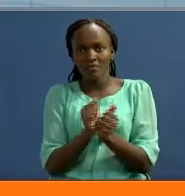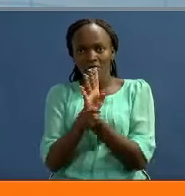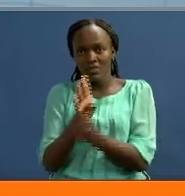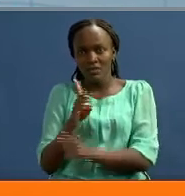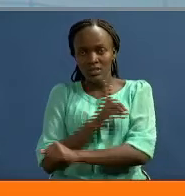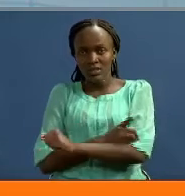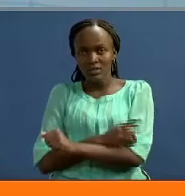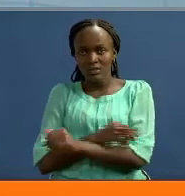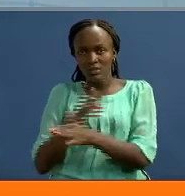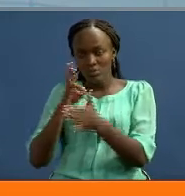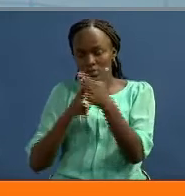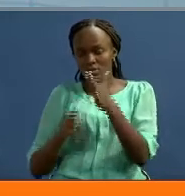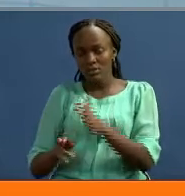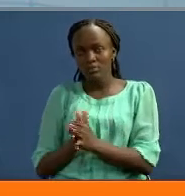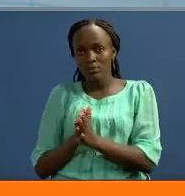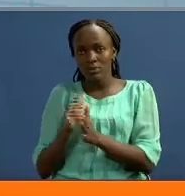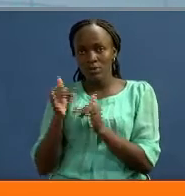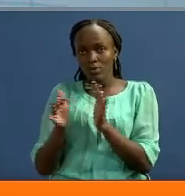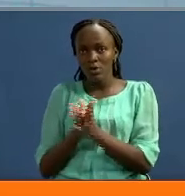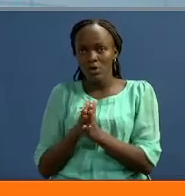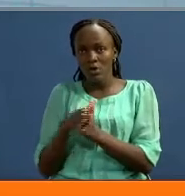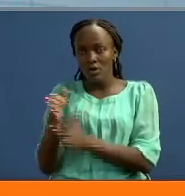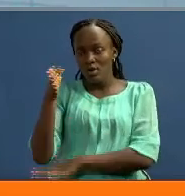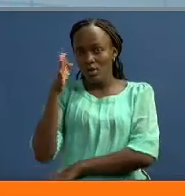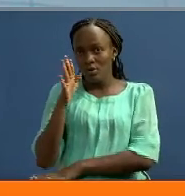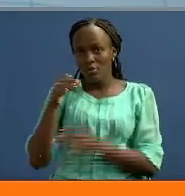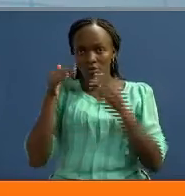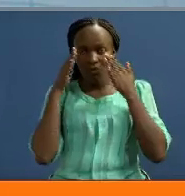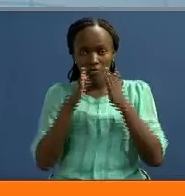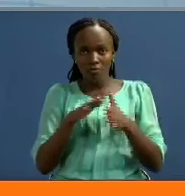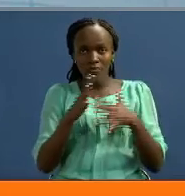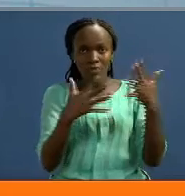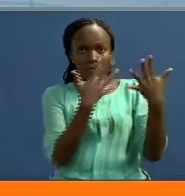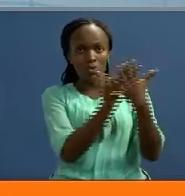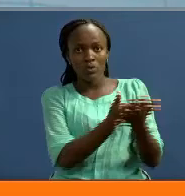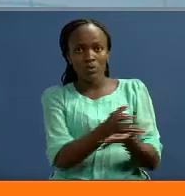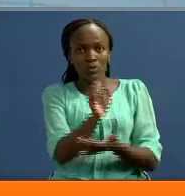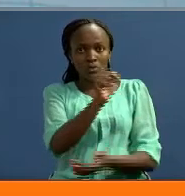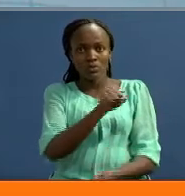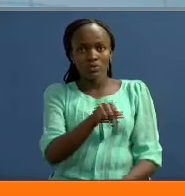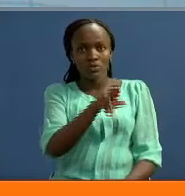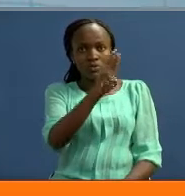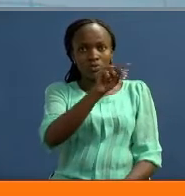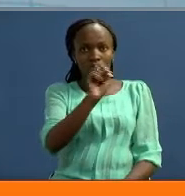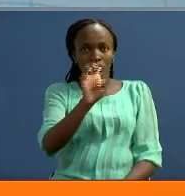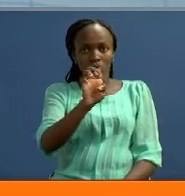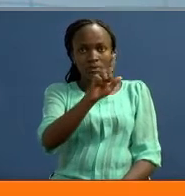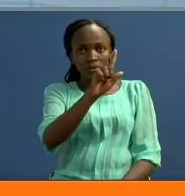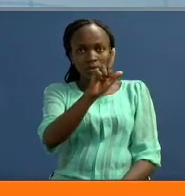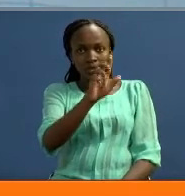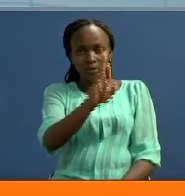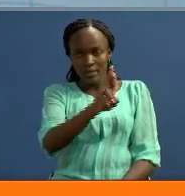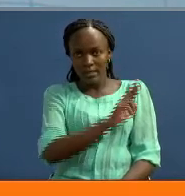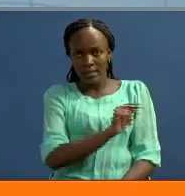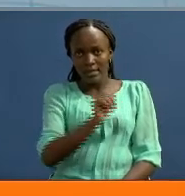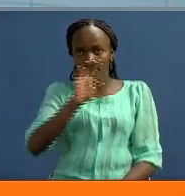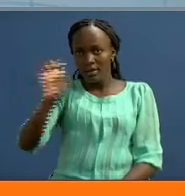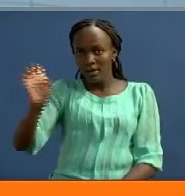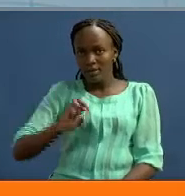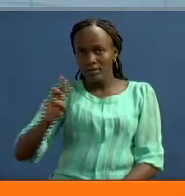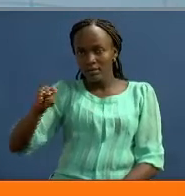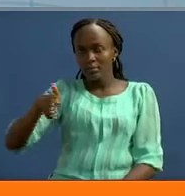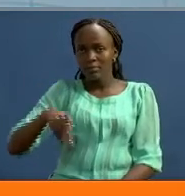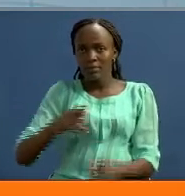14-day ultimatum to respective arms of government to arrest Suna East Member of Parliament Junet Mohamed for